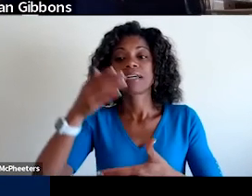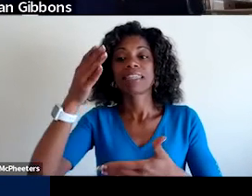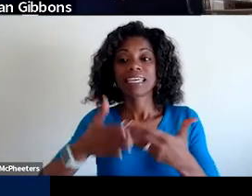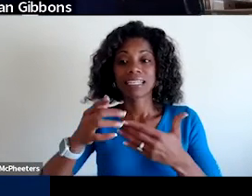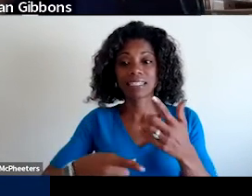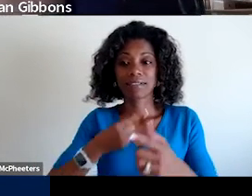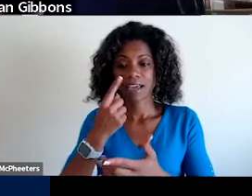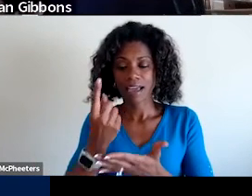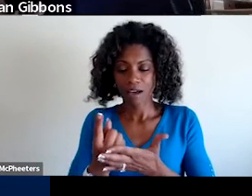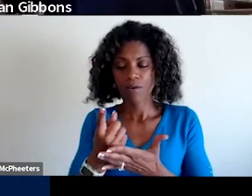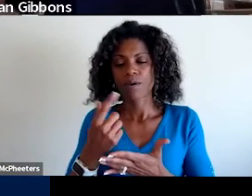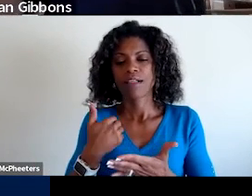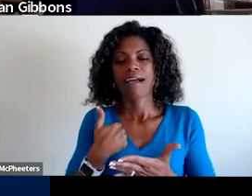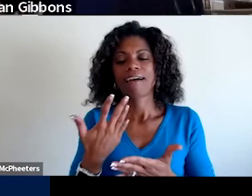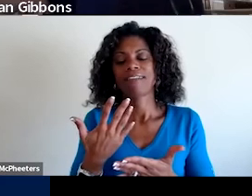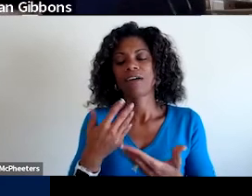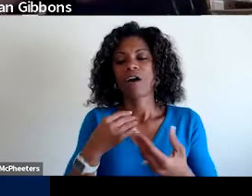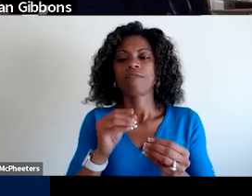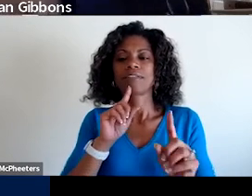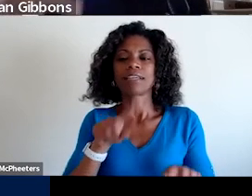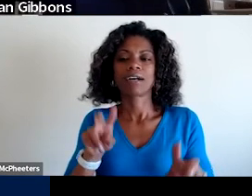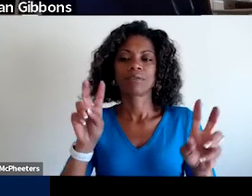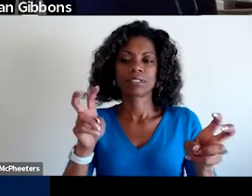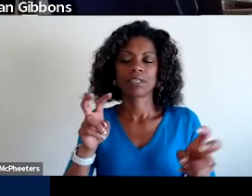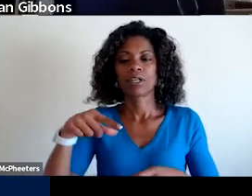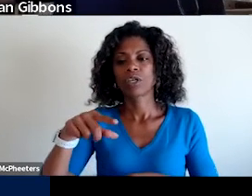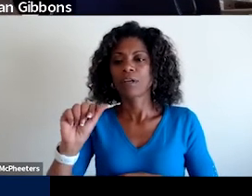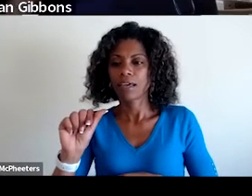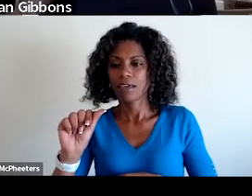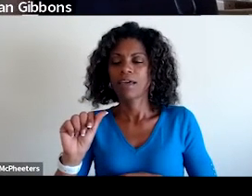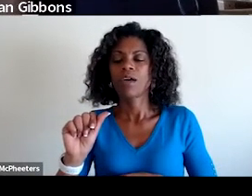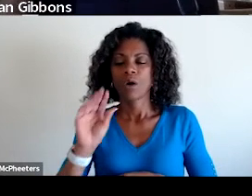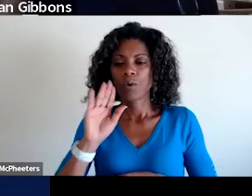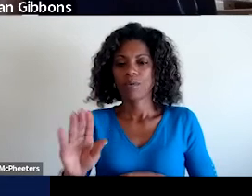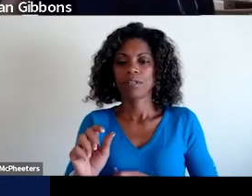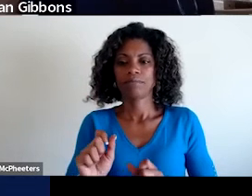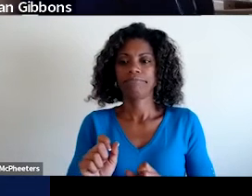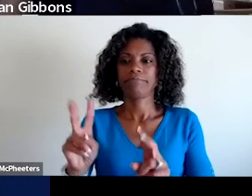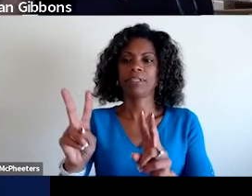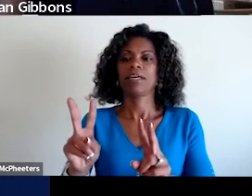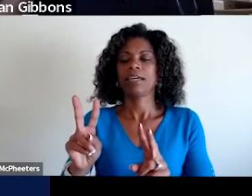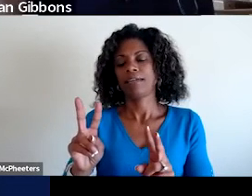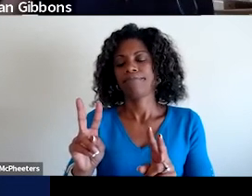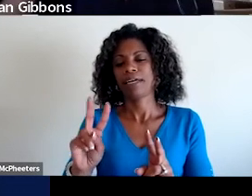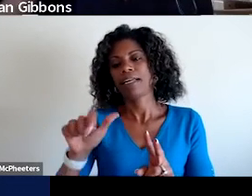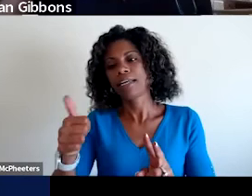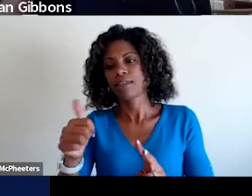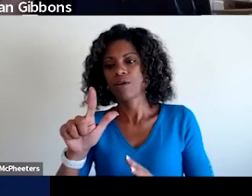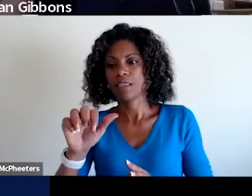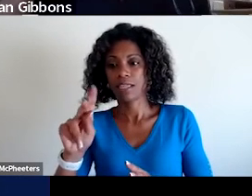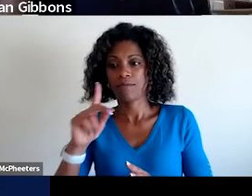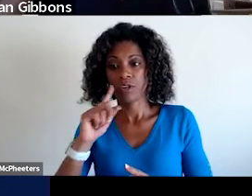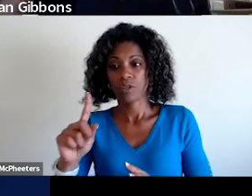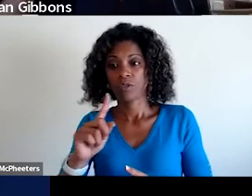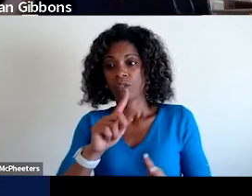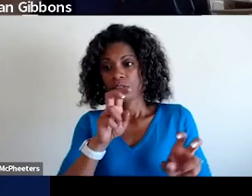we call office hours. And so we'll send a link into the chat that'll invite everybody to come join us. We'll put aside 30 more minutes for you to chat with directly